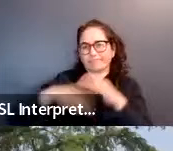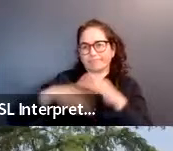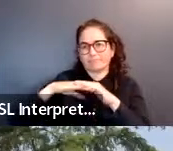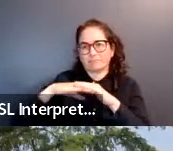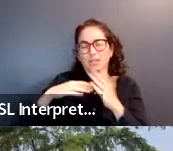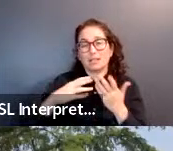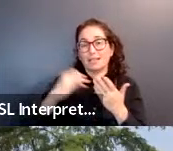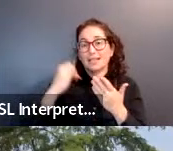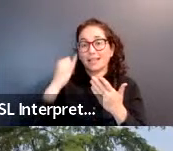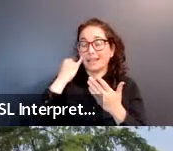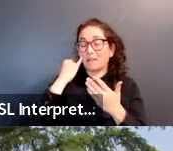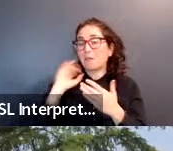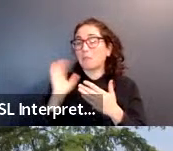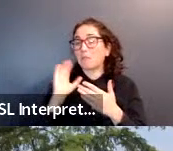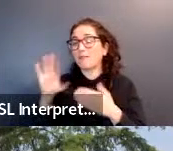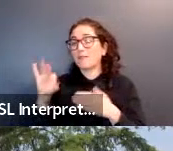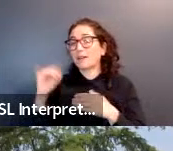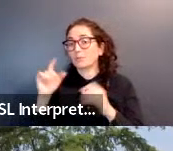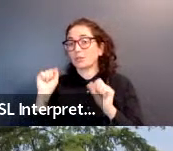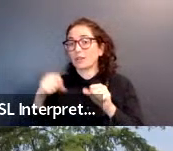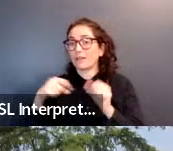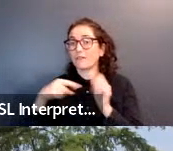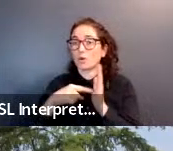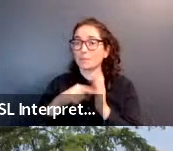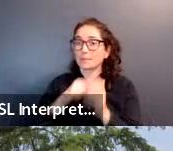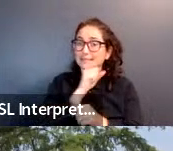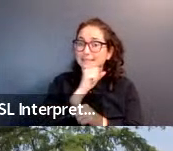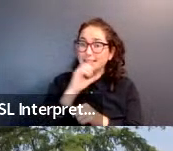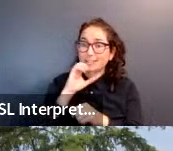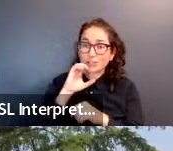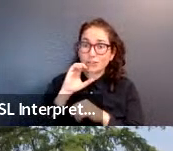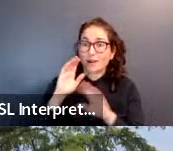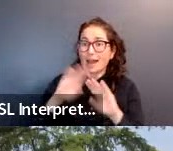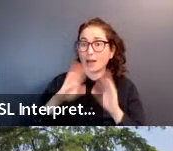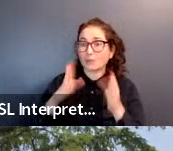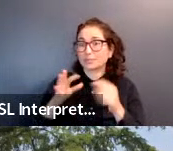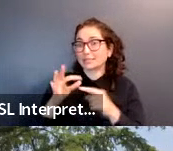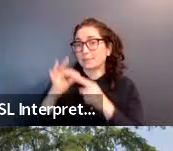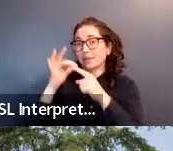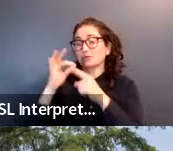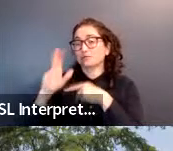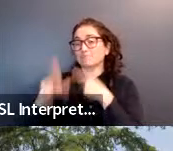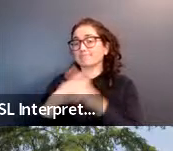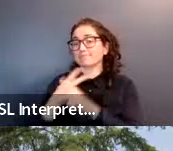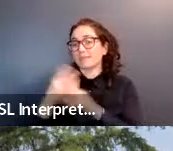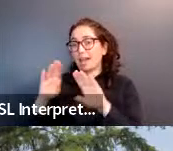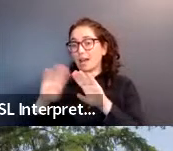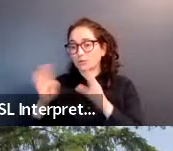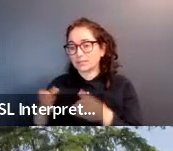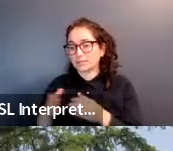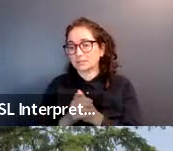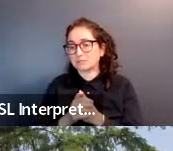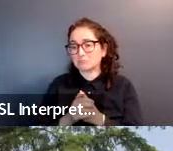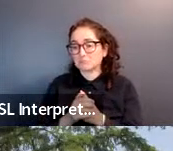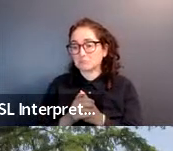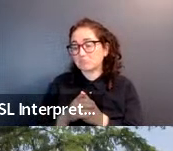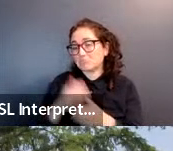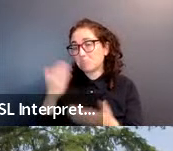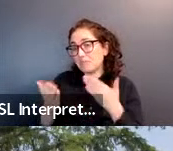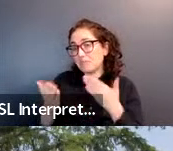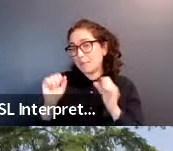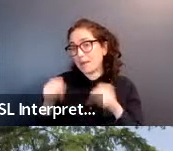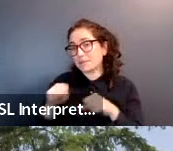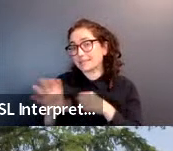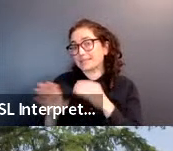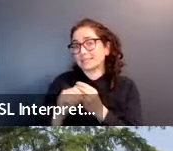they found somebody who could do affordable senior housing, a specialized form of housing, they might be able to get an